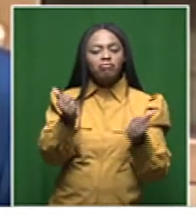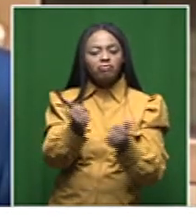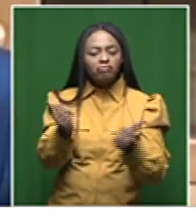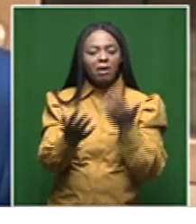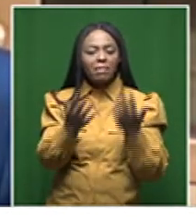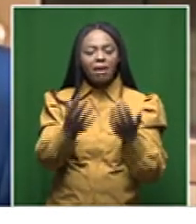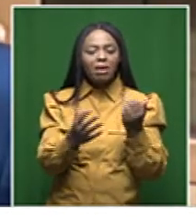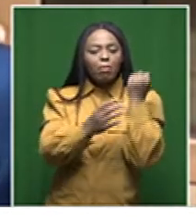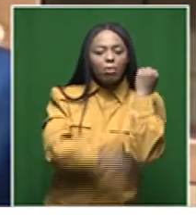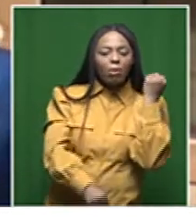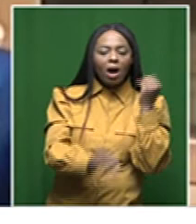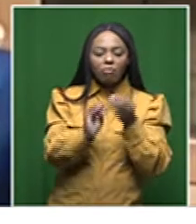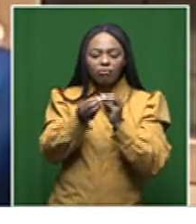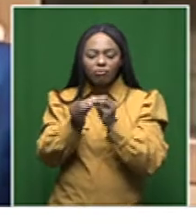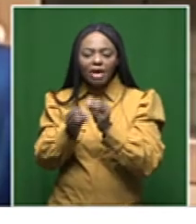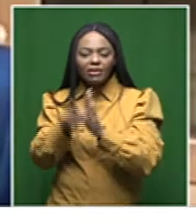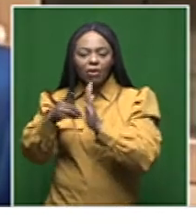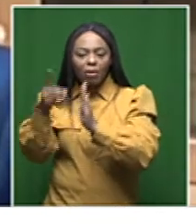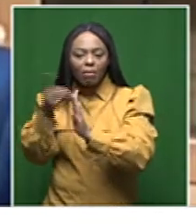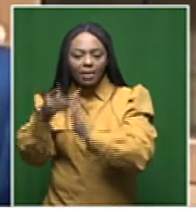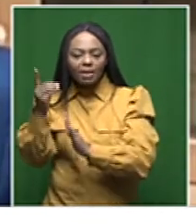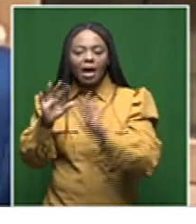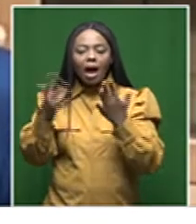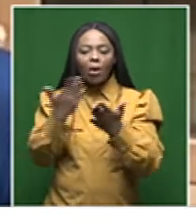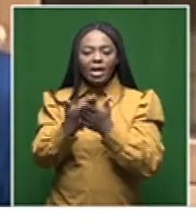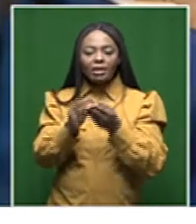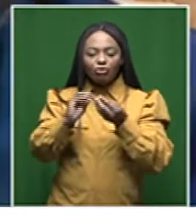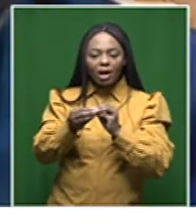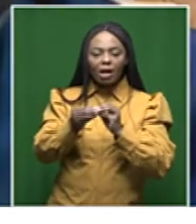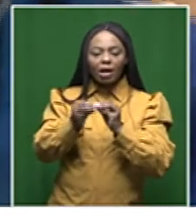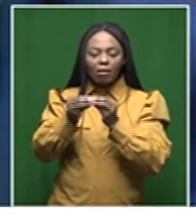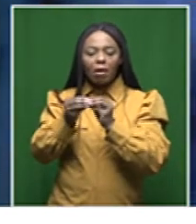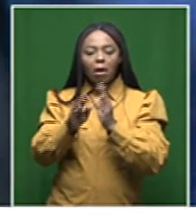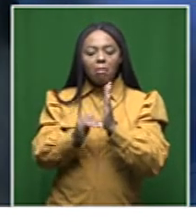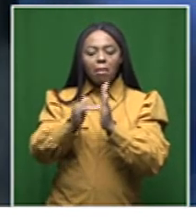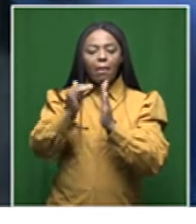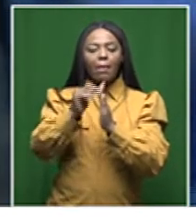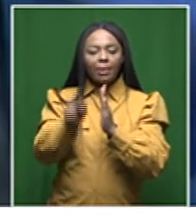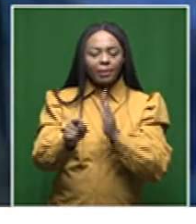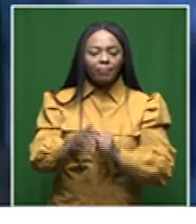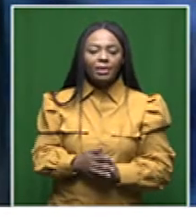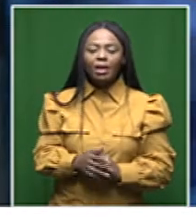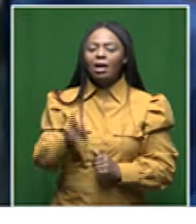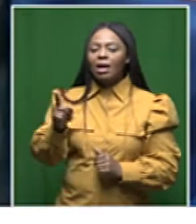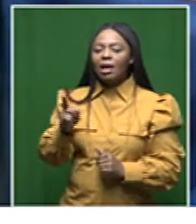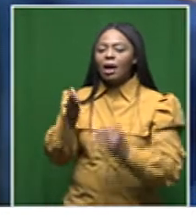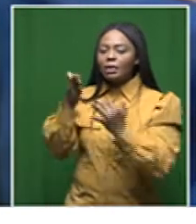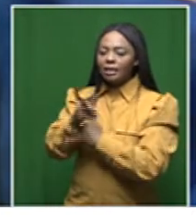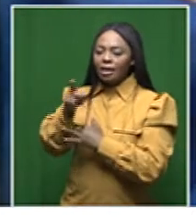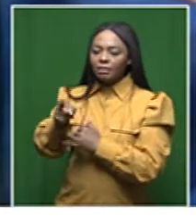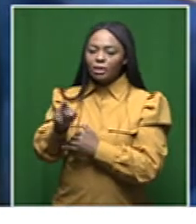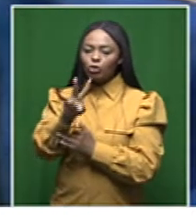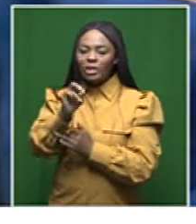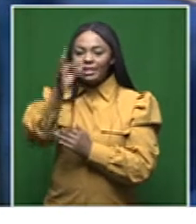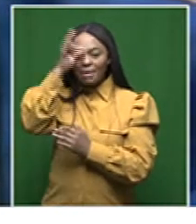poor embryo development, and how can you strategize from there? Prof, But I'm going to have because to of jump the in there and interrupt you, but I think for the past 20